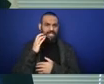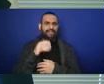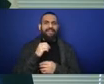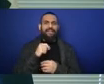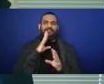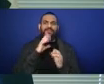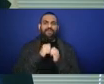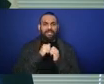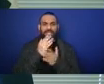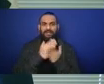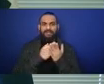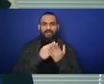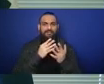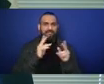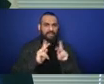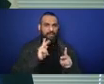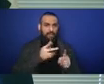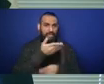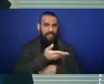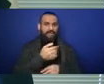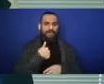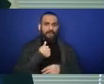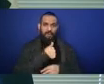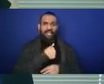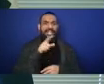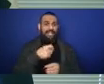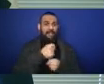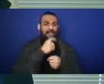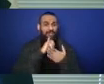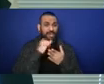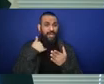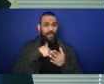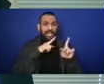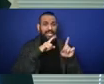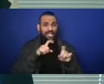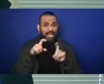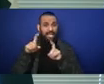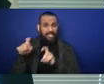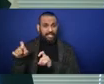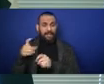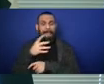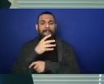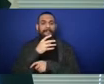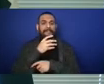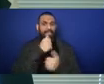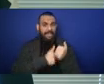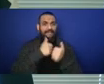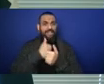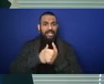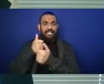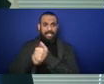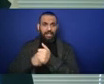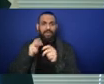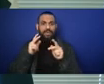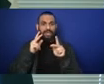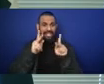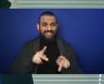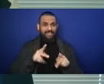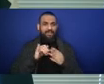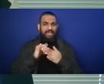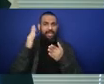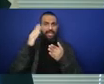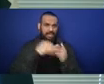And so the El Paso Border Patrol sector, much like it did in 2014, is helping the